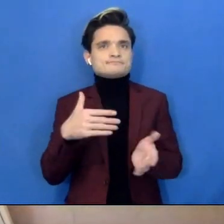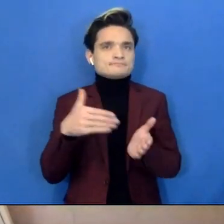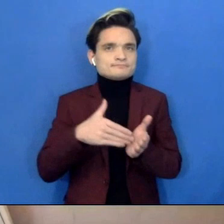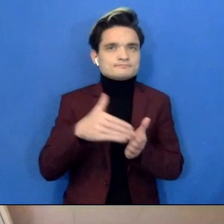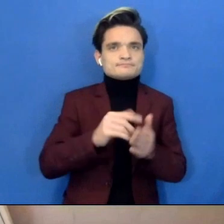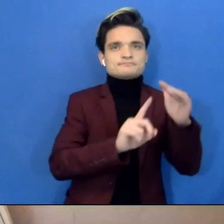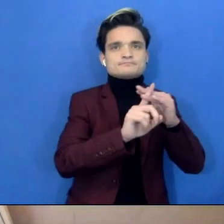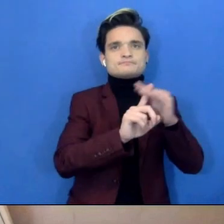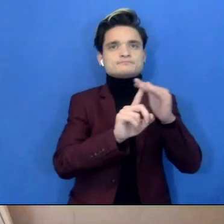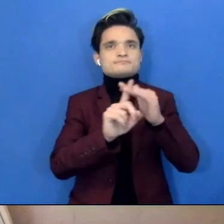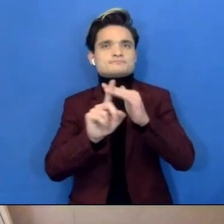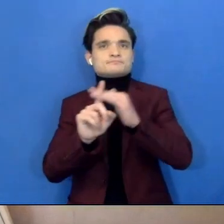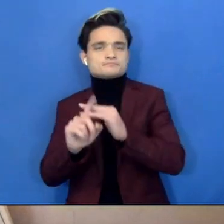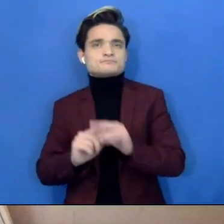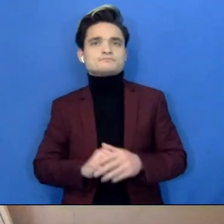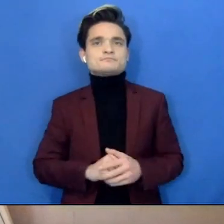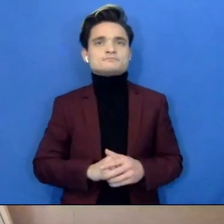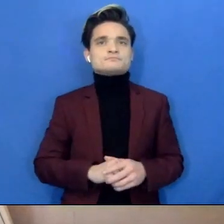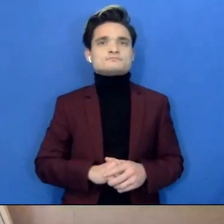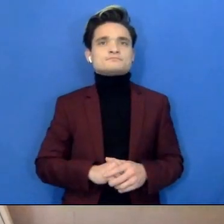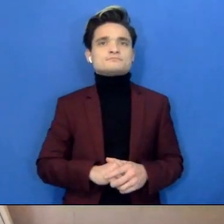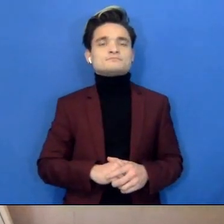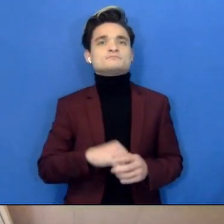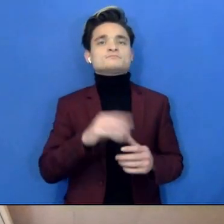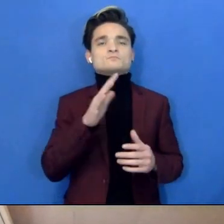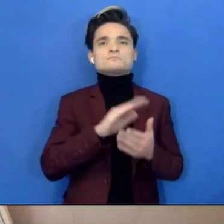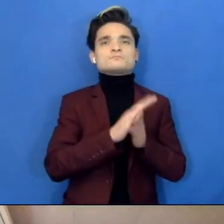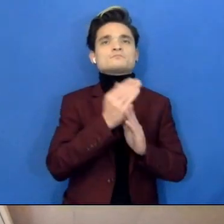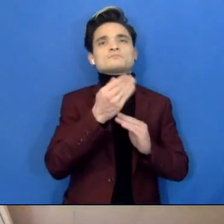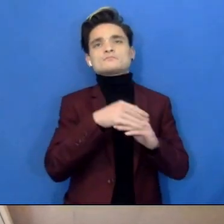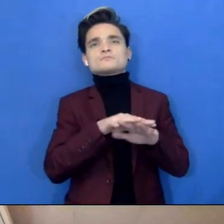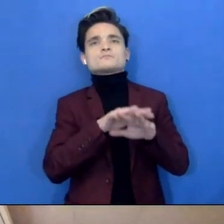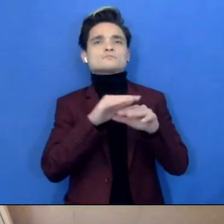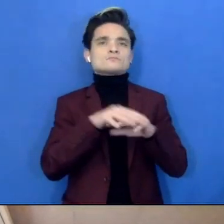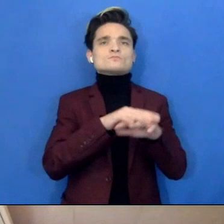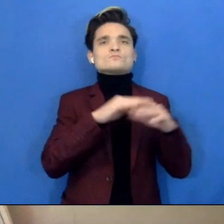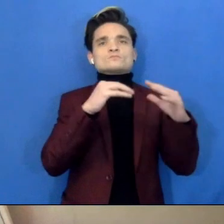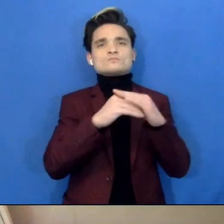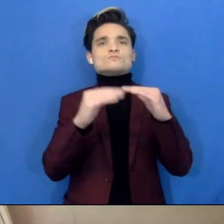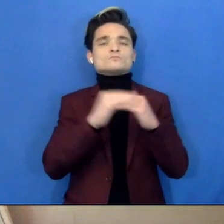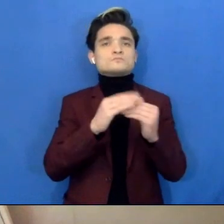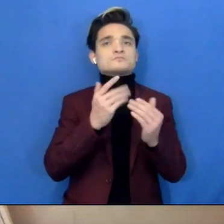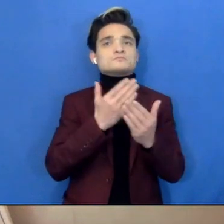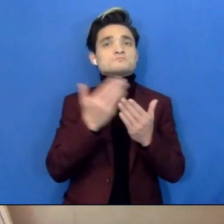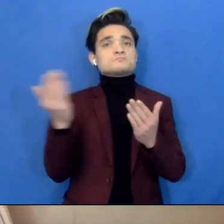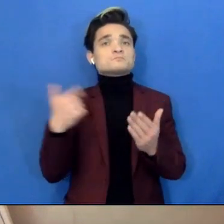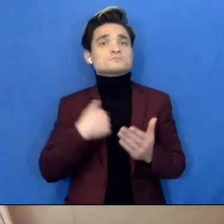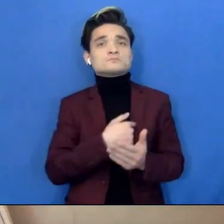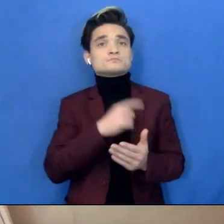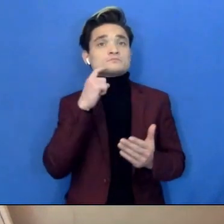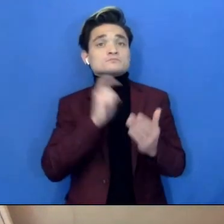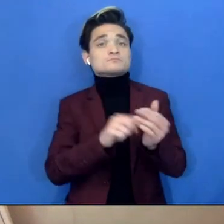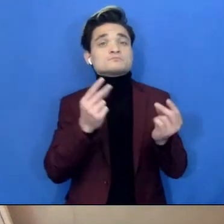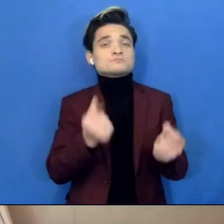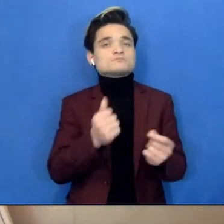so much. So for instance, in most pilot episodes, one of the first series, the protagonist meets a person whom they have never